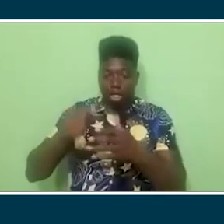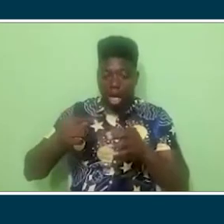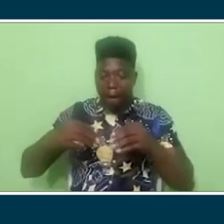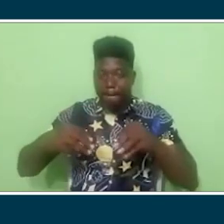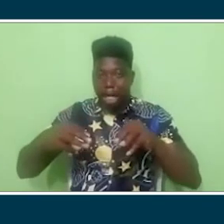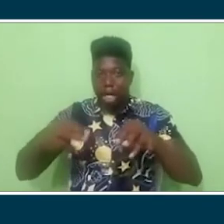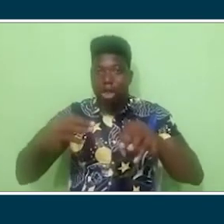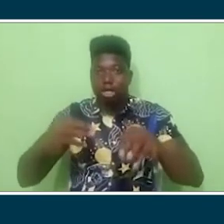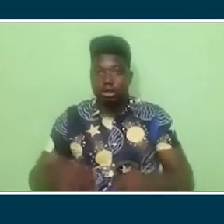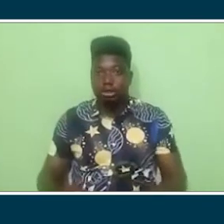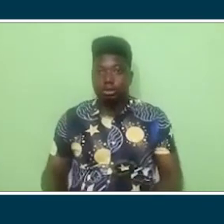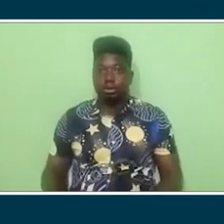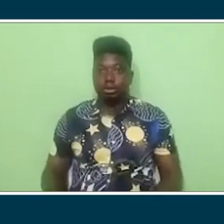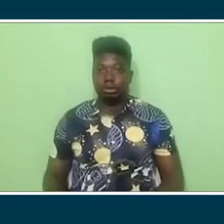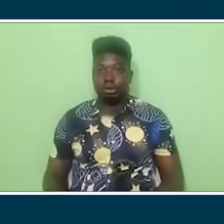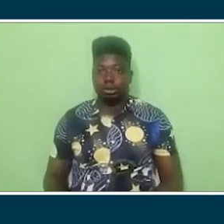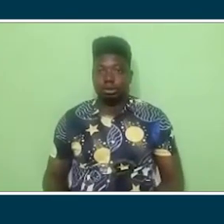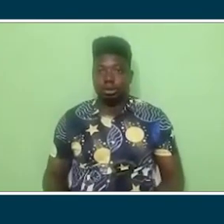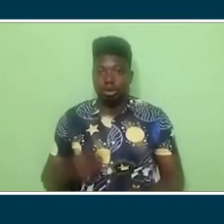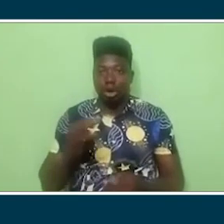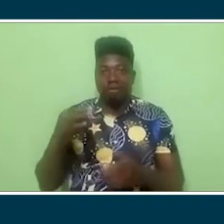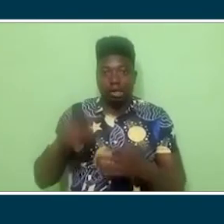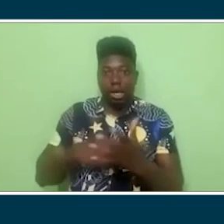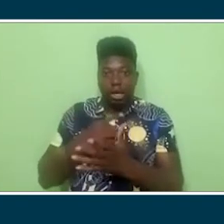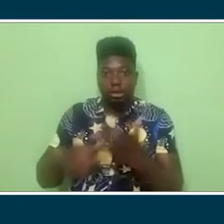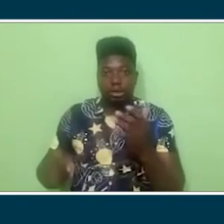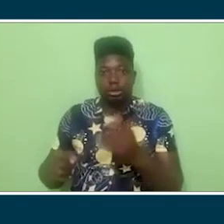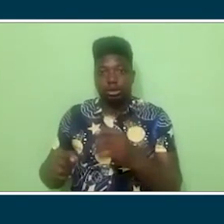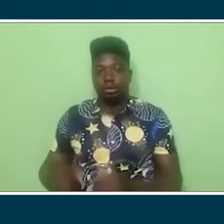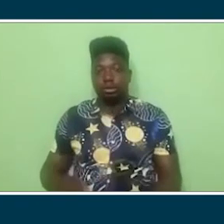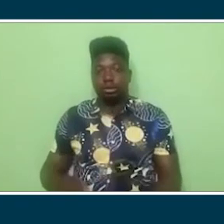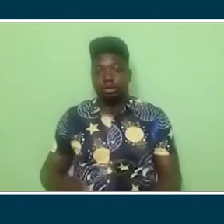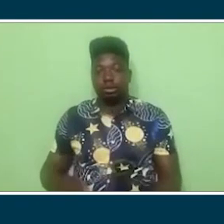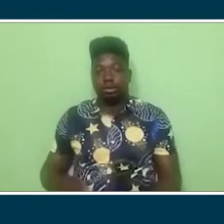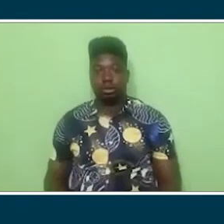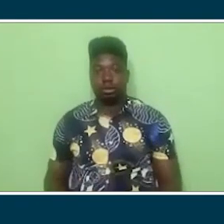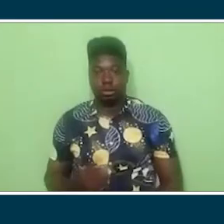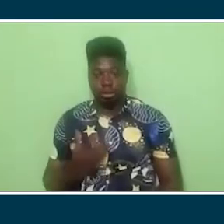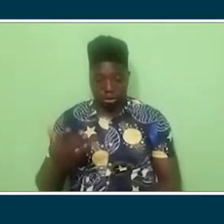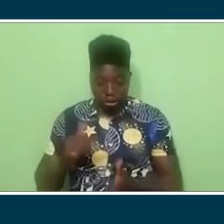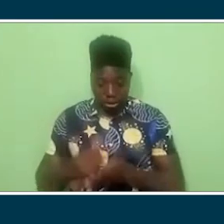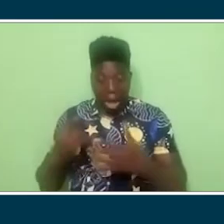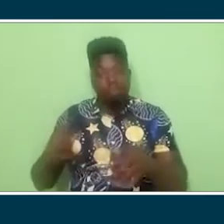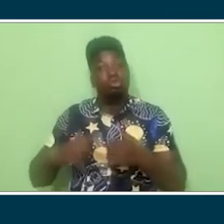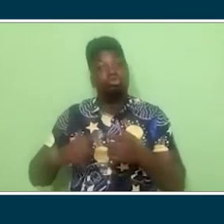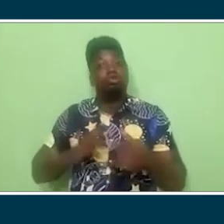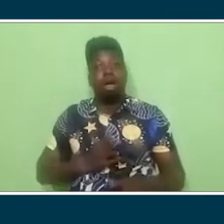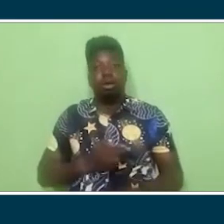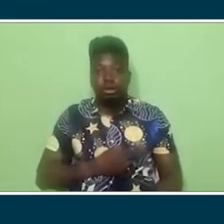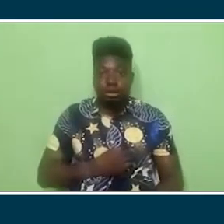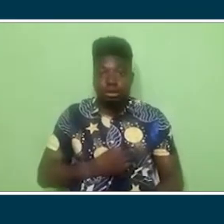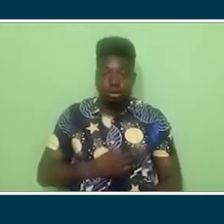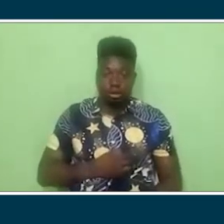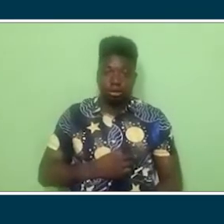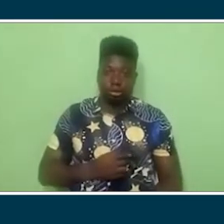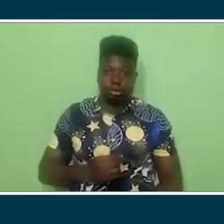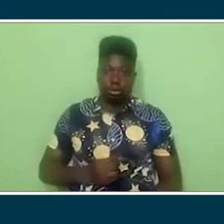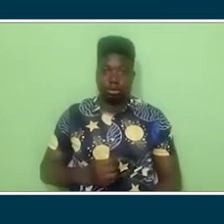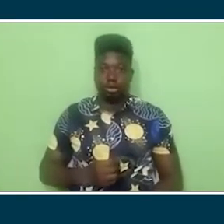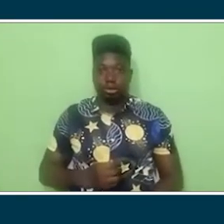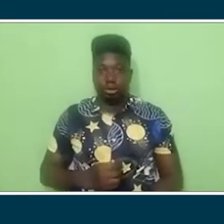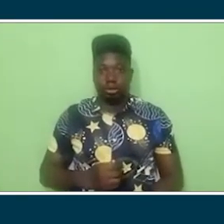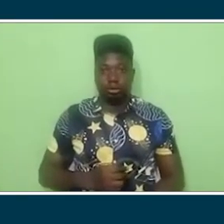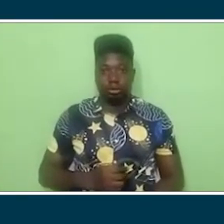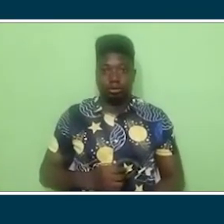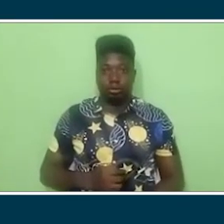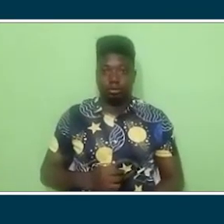cancellation, like funa. So it is the worst thing we can do, and it's the worst thing that we can have happen to us, is to be deleted,